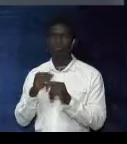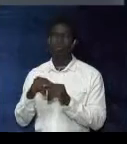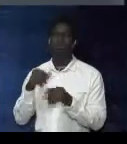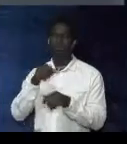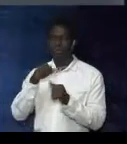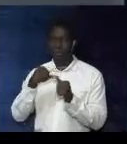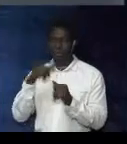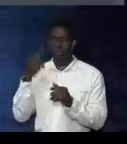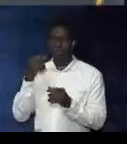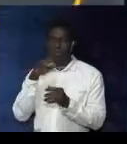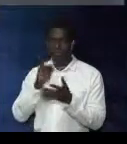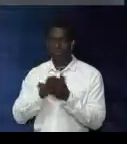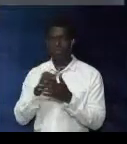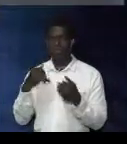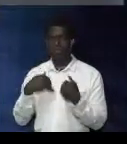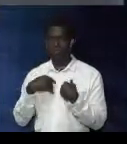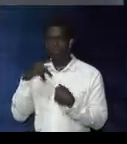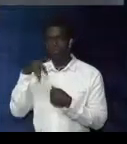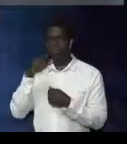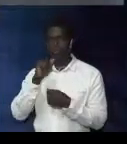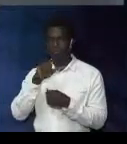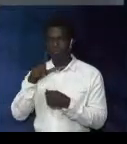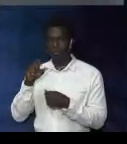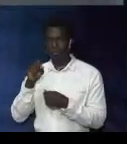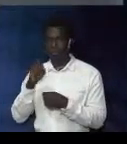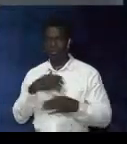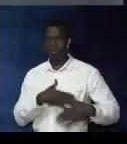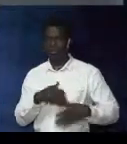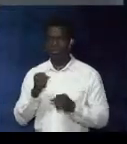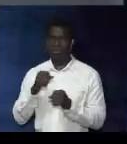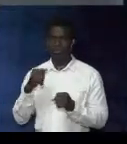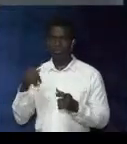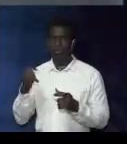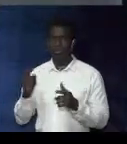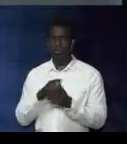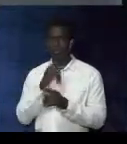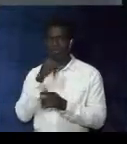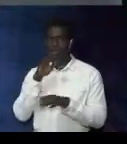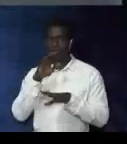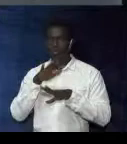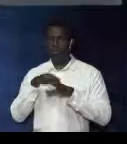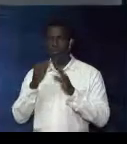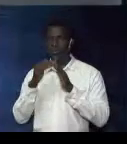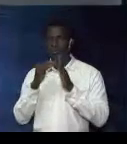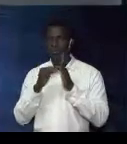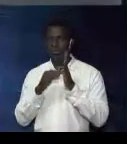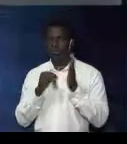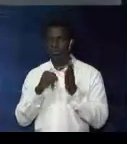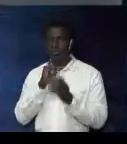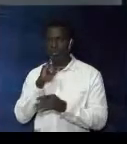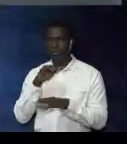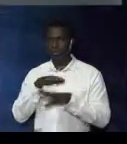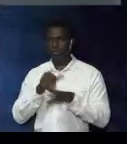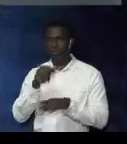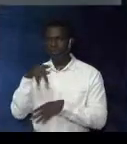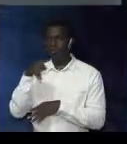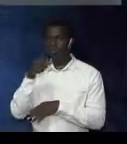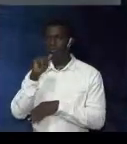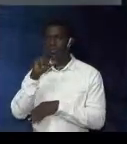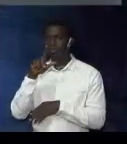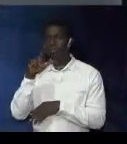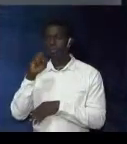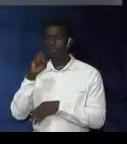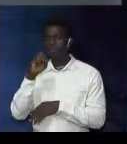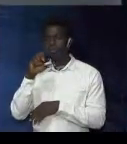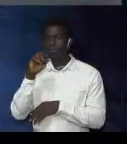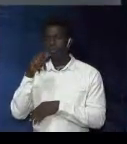sides. Quadrilaterals with parallel sides, we call them, the first one on the list is a parallelogram. That's